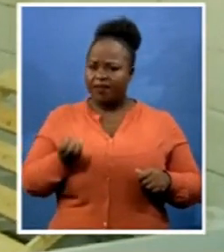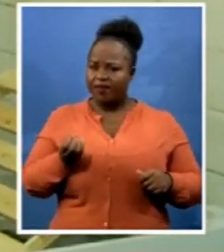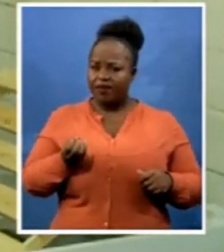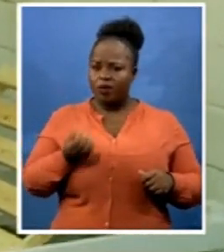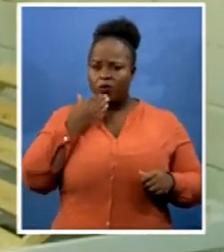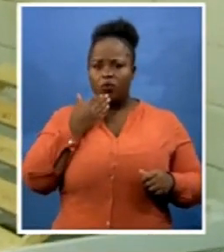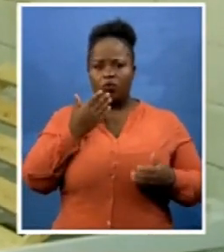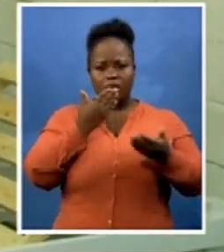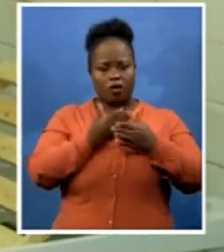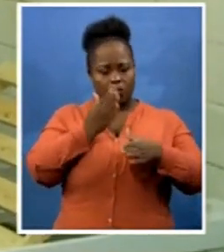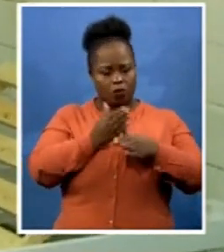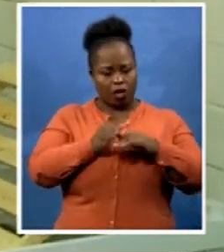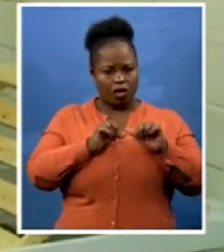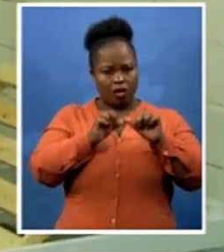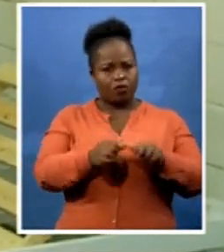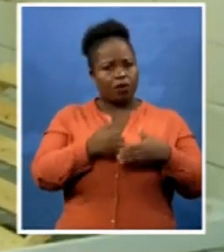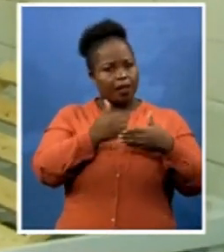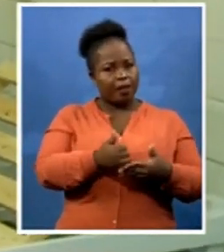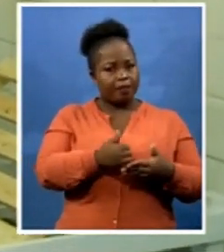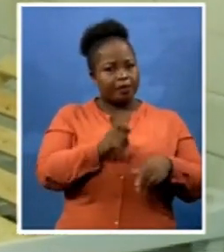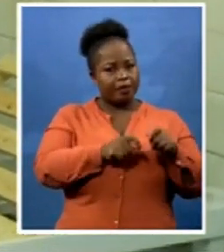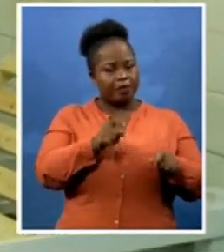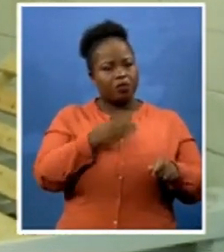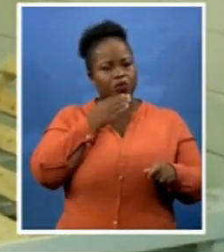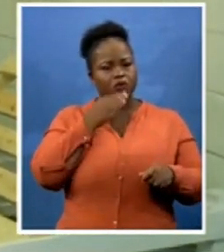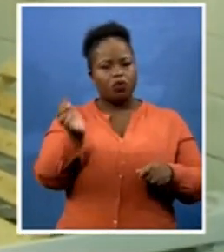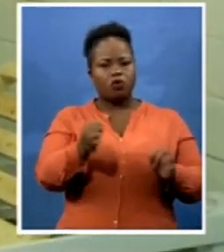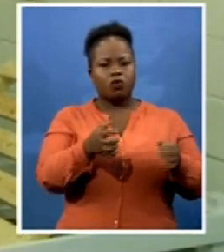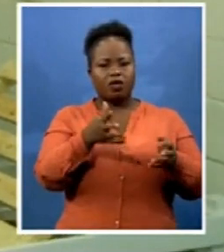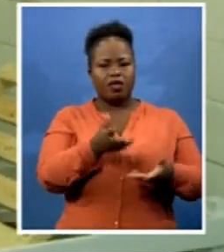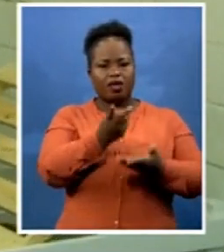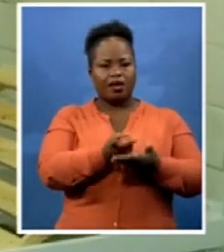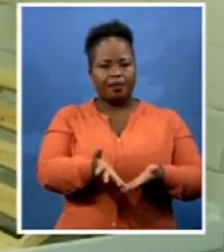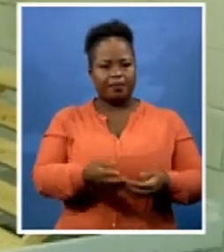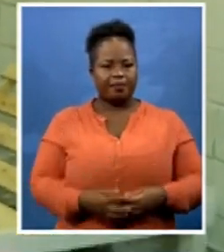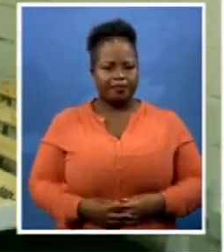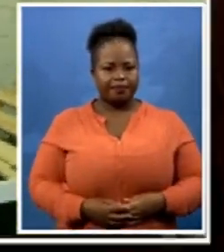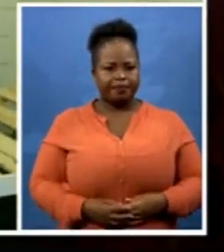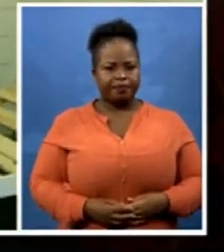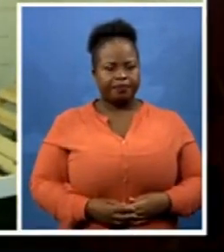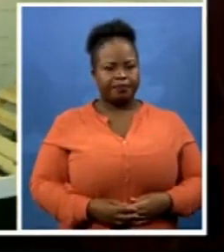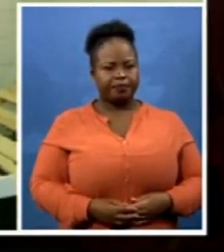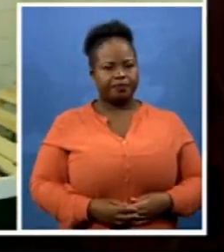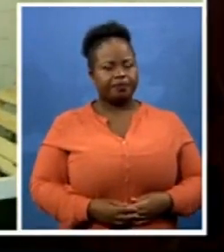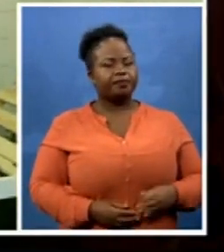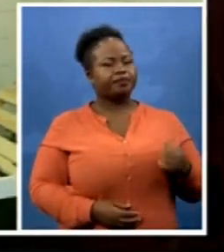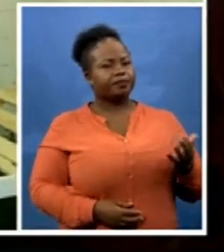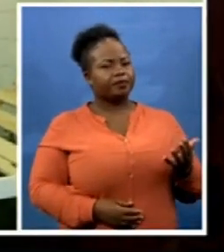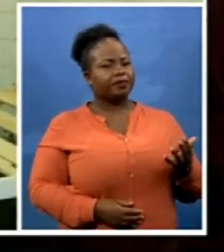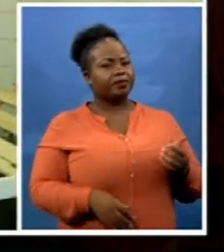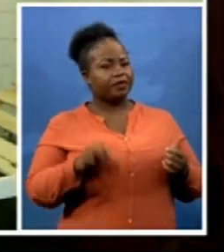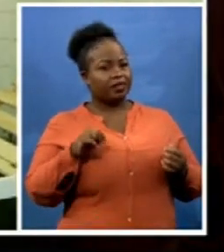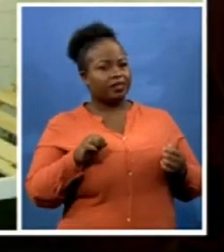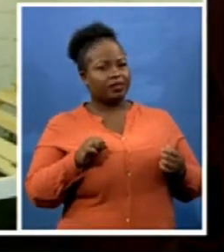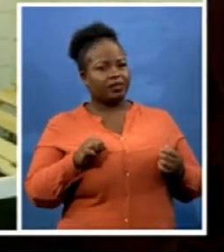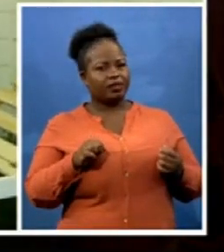patients that are obviously going to be deployed to this field station? Lerato, just while we have you, a sense of